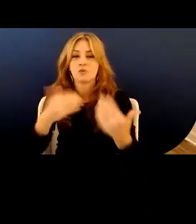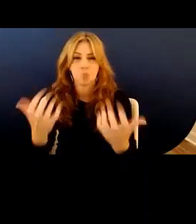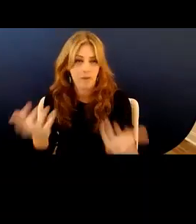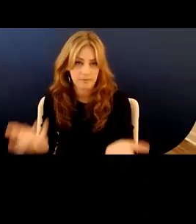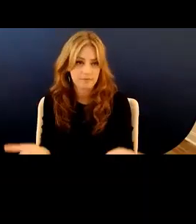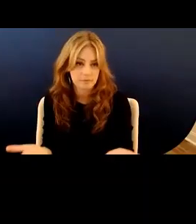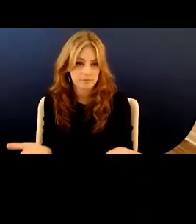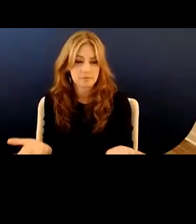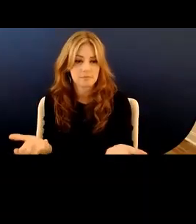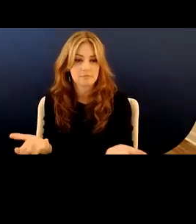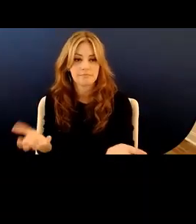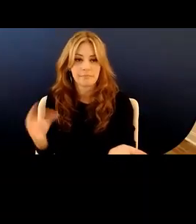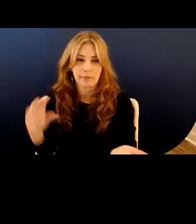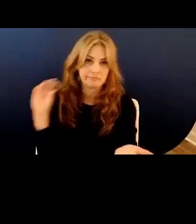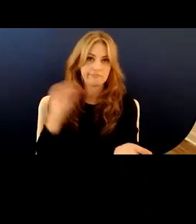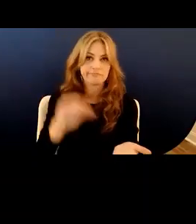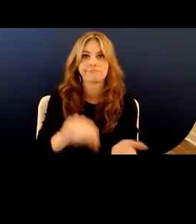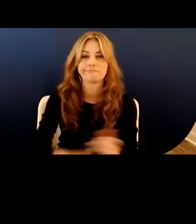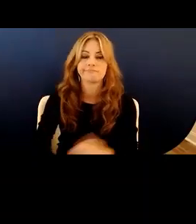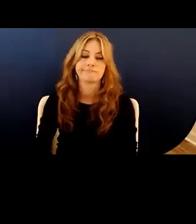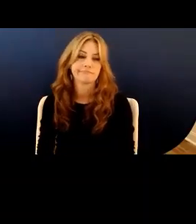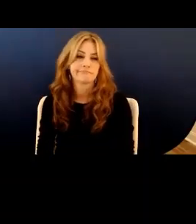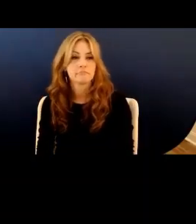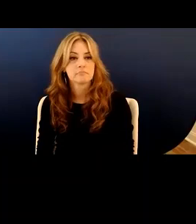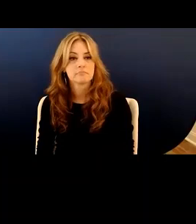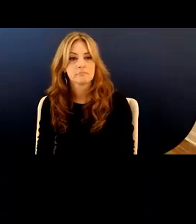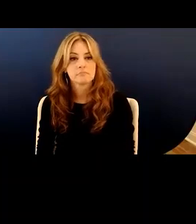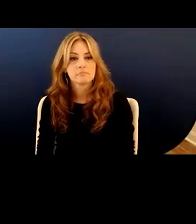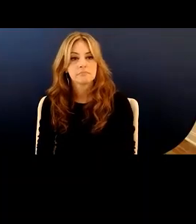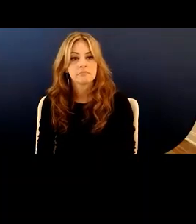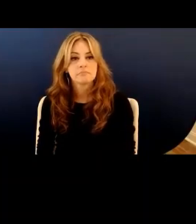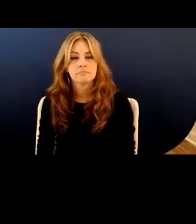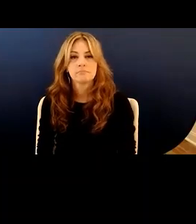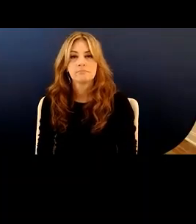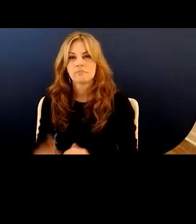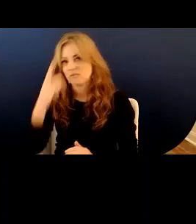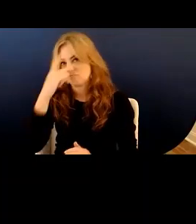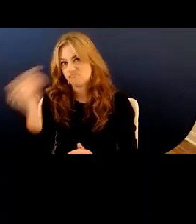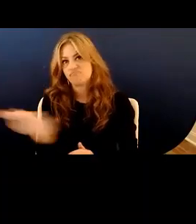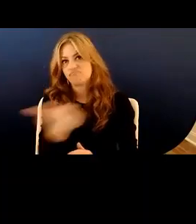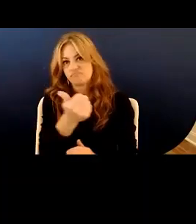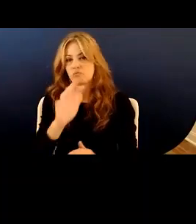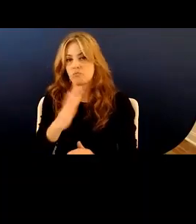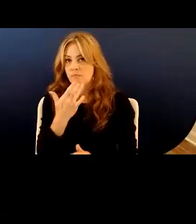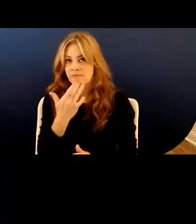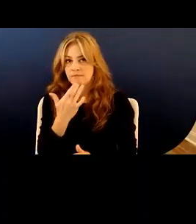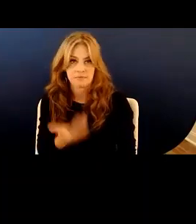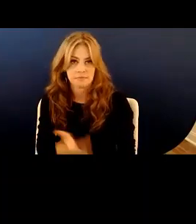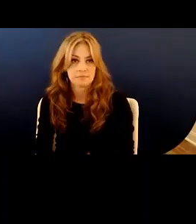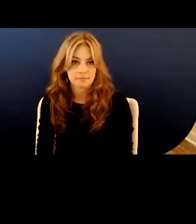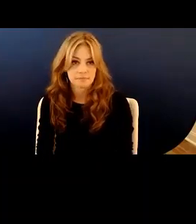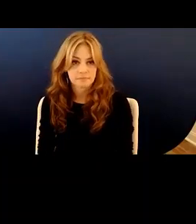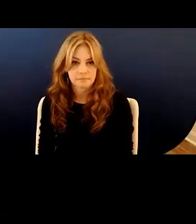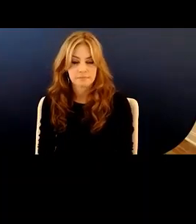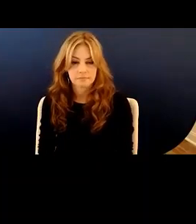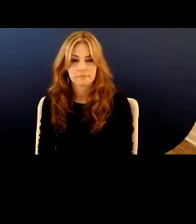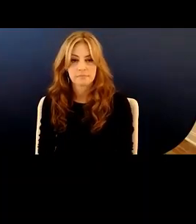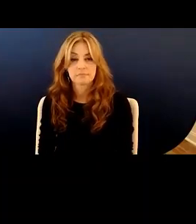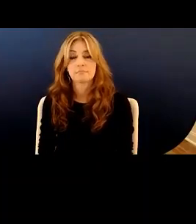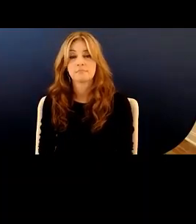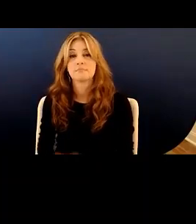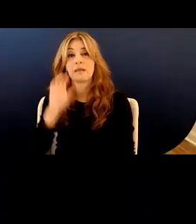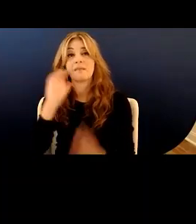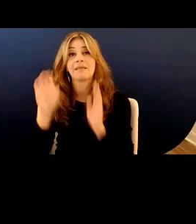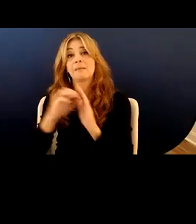and then the image is entered that way. So that's up to you how you want to work with that. The image gallery is